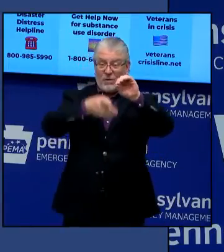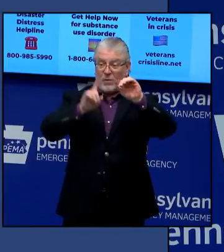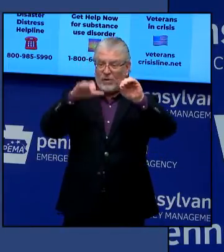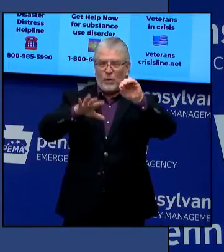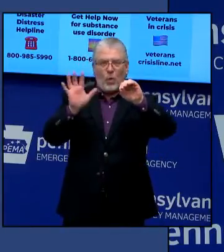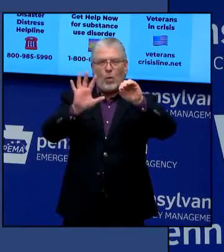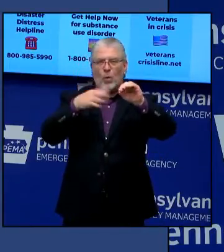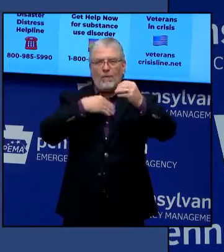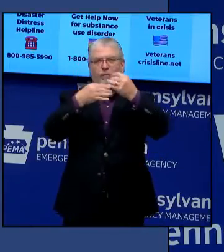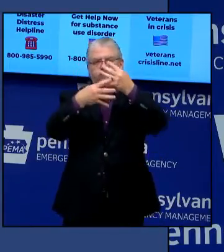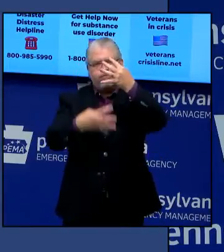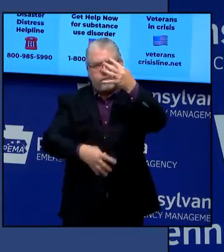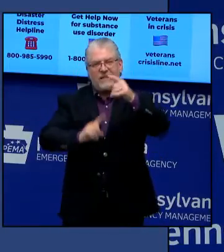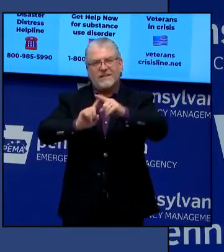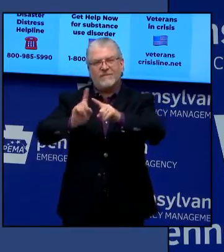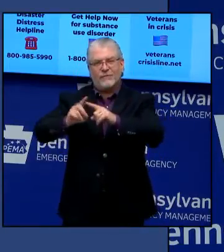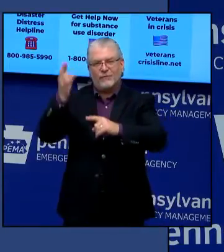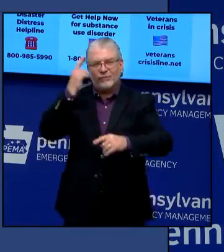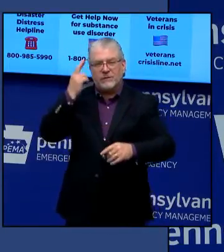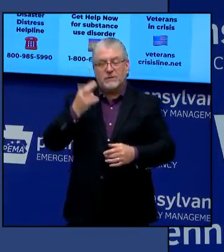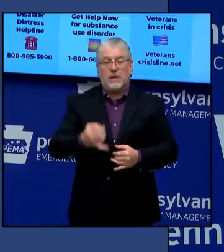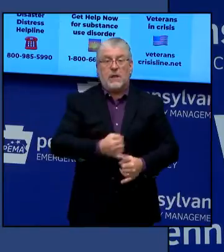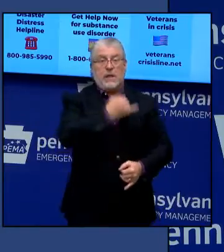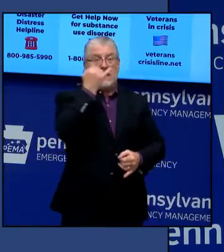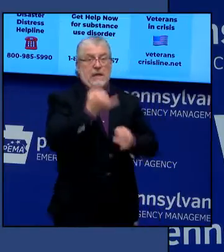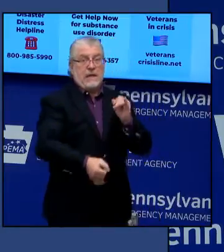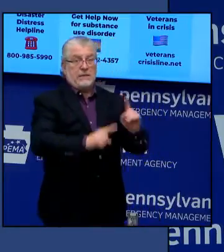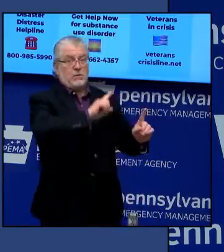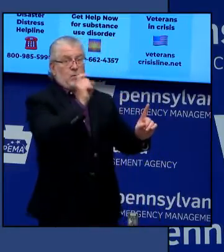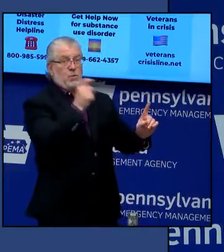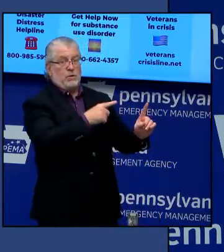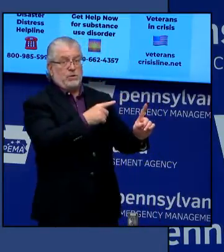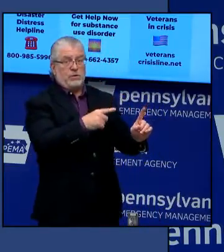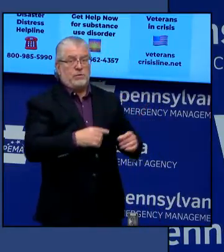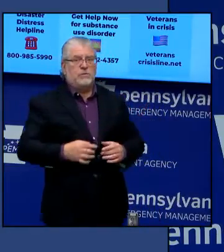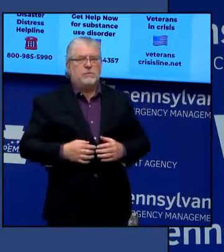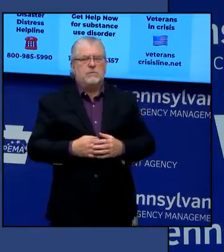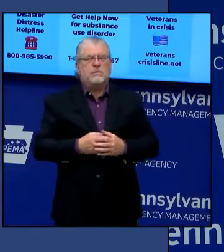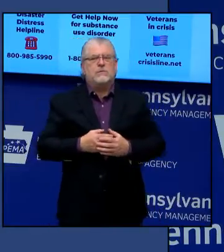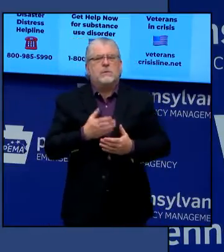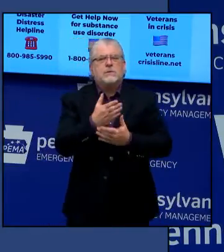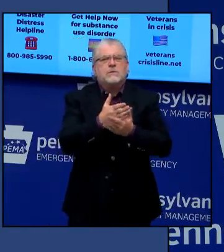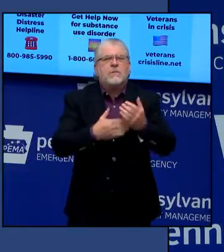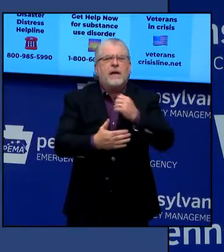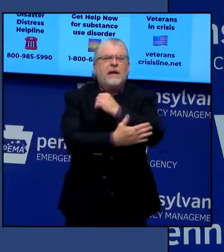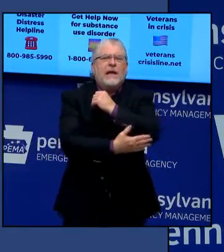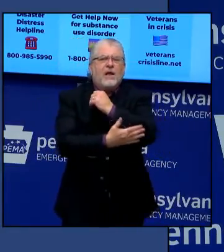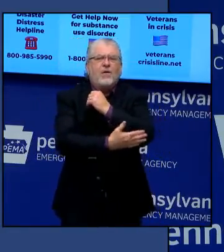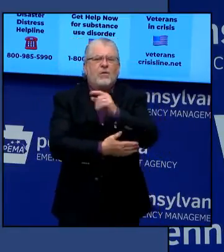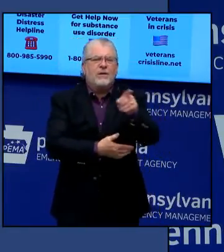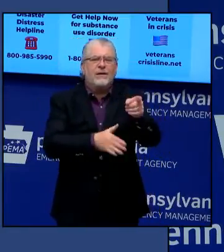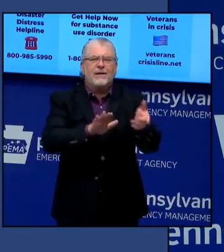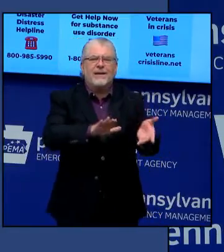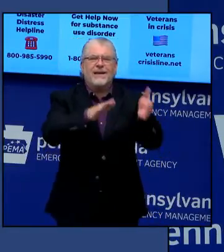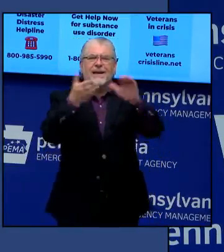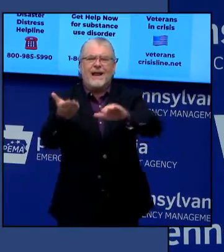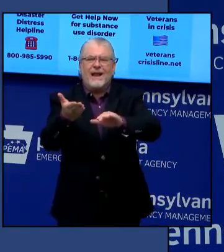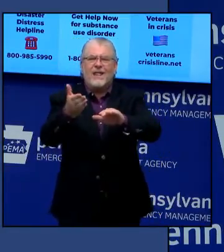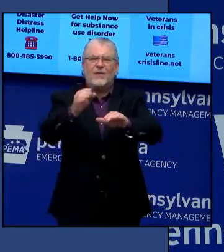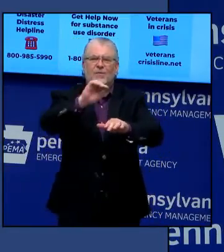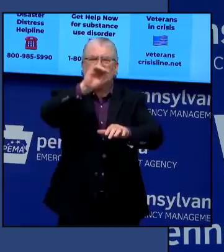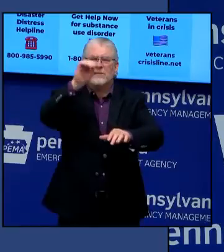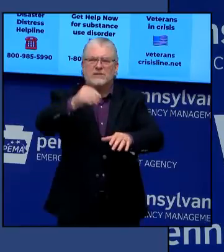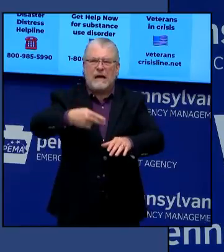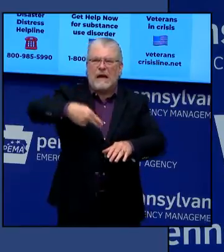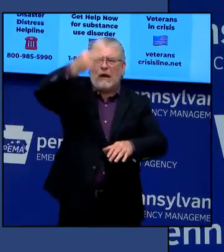27. Certain counties have much higher COVID-19 death rates than others. For example, Northampton County has nearly 3%. Is